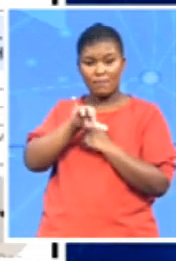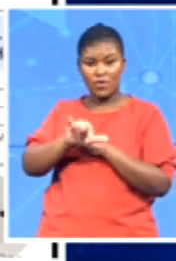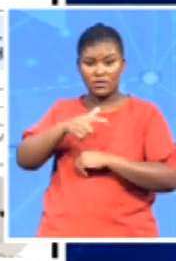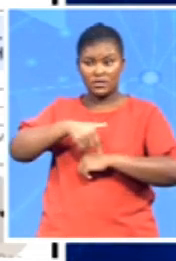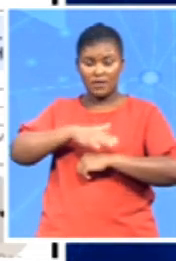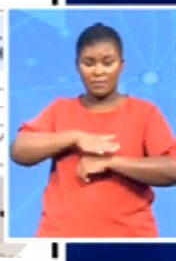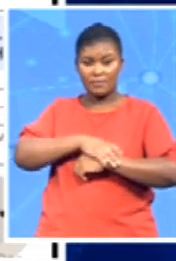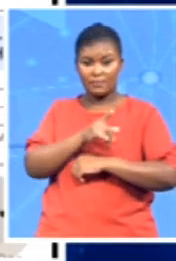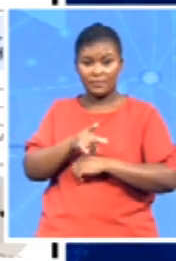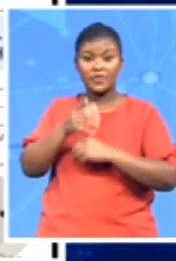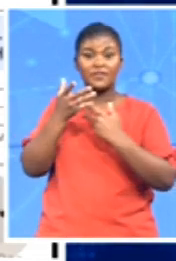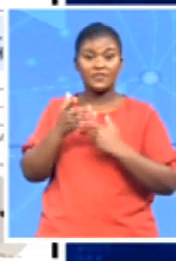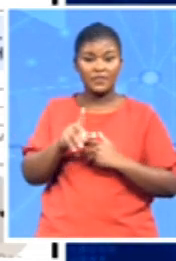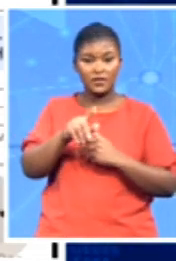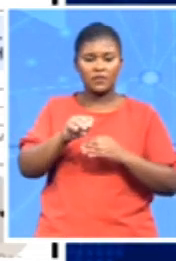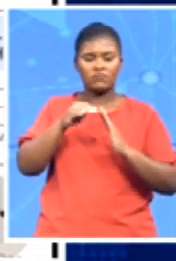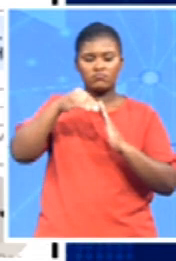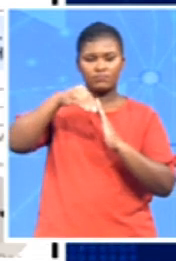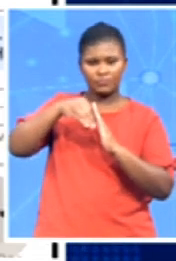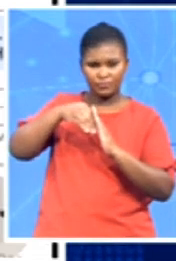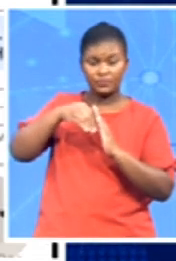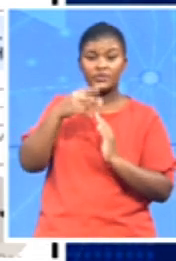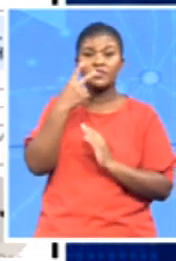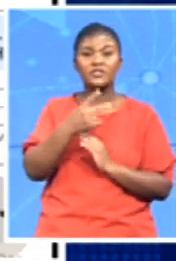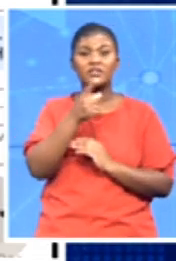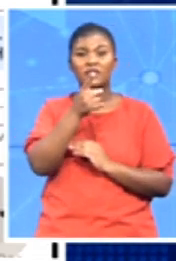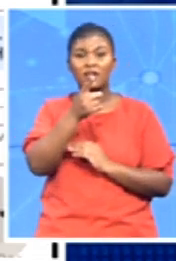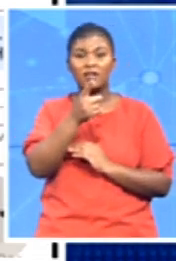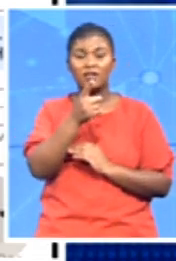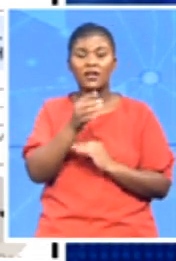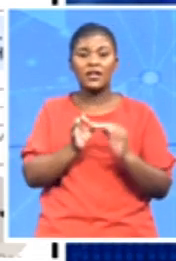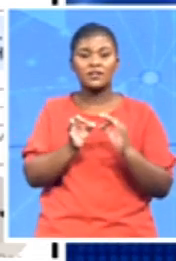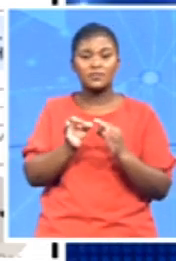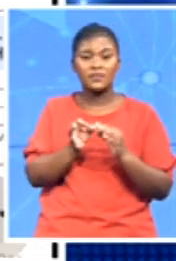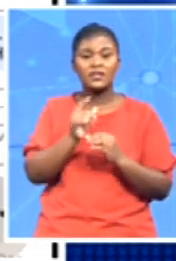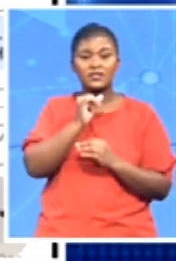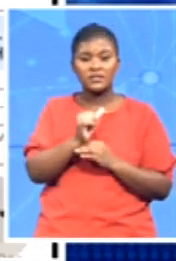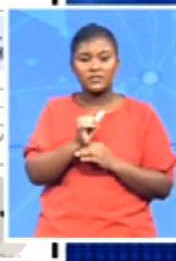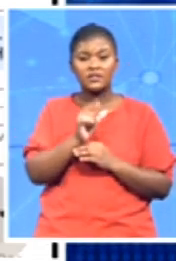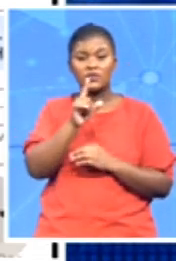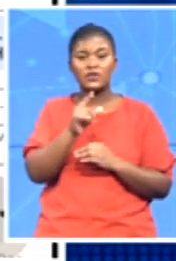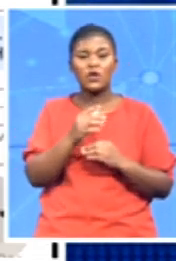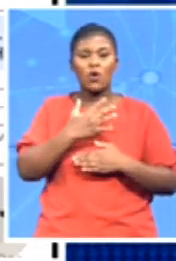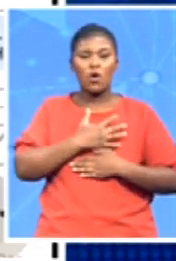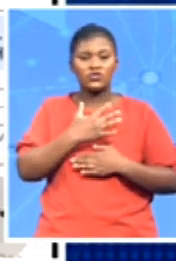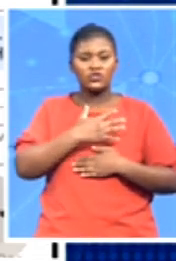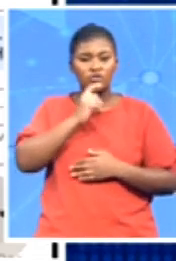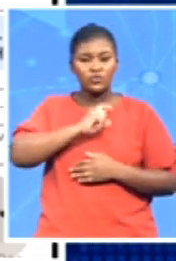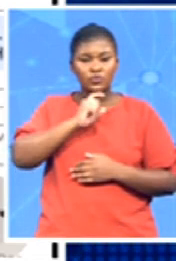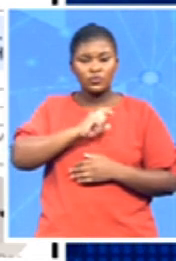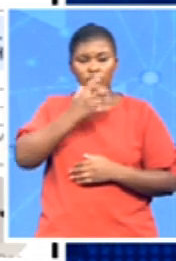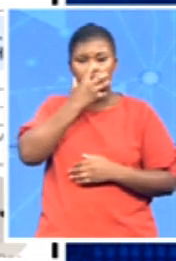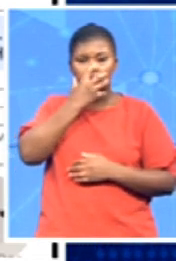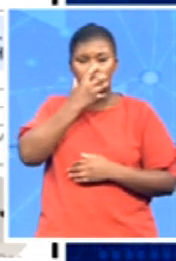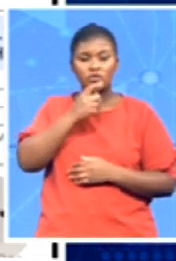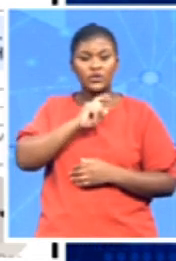down. If you look at that, what does then happen to the oxygen use? And when if it's more than 50% in the baseline, it